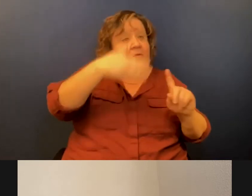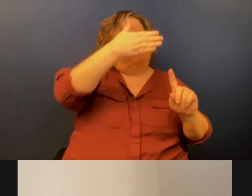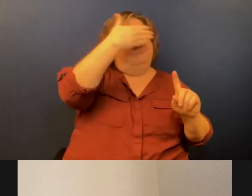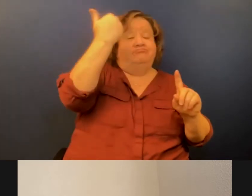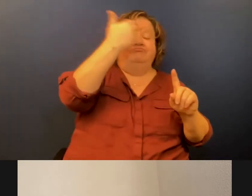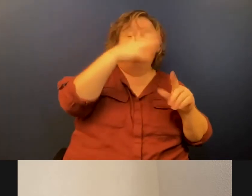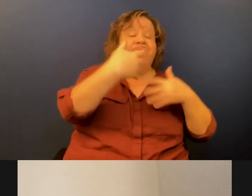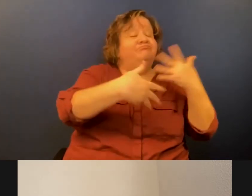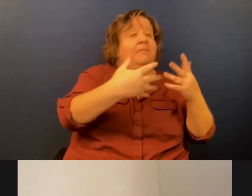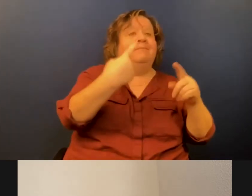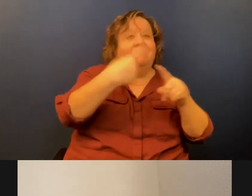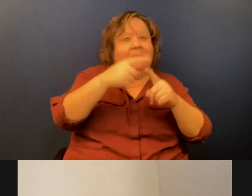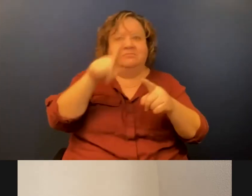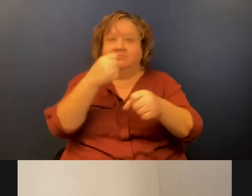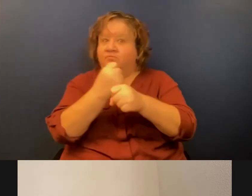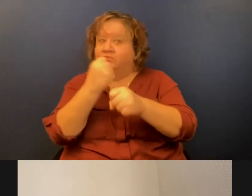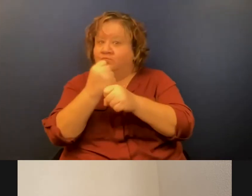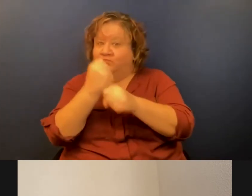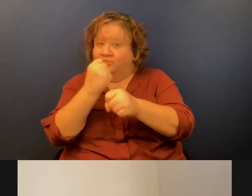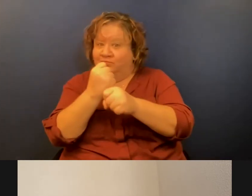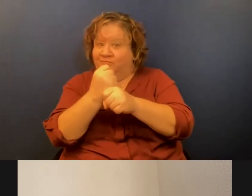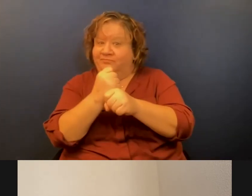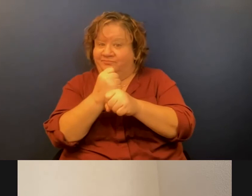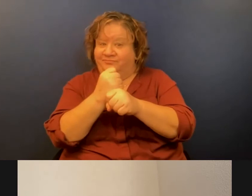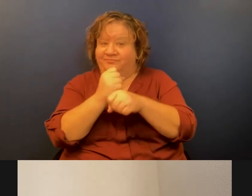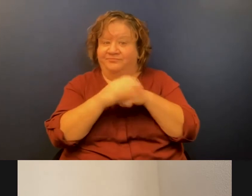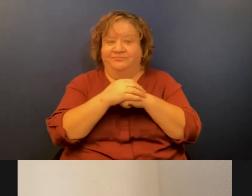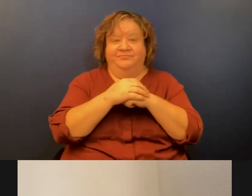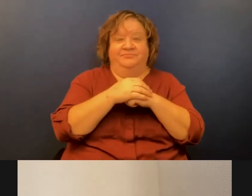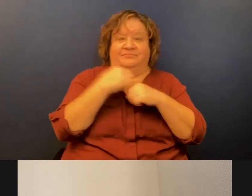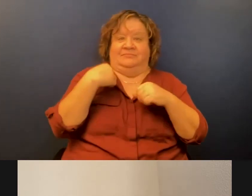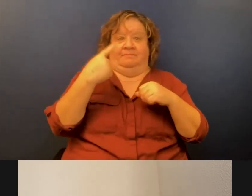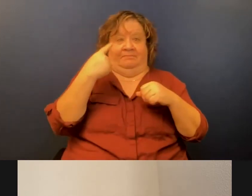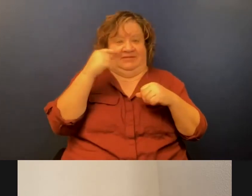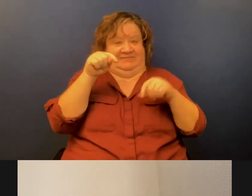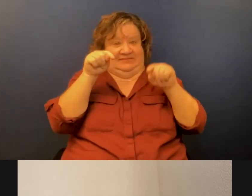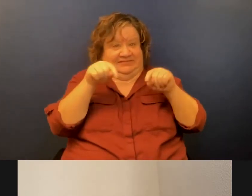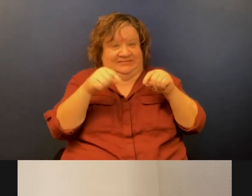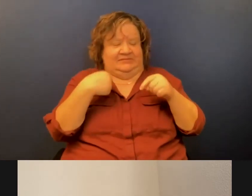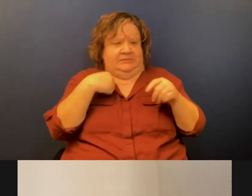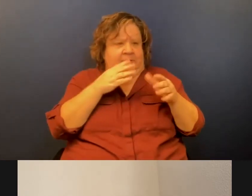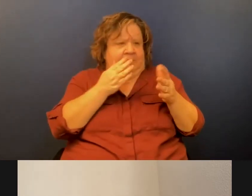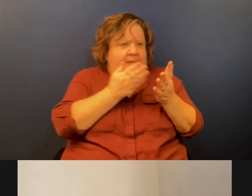disability. But yeah, that's my answer.